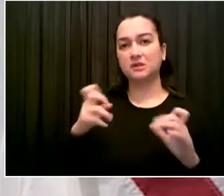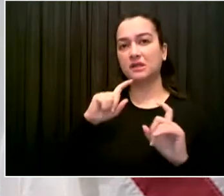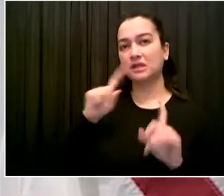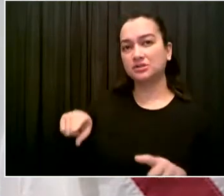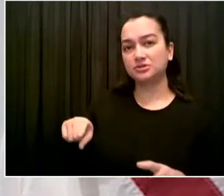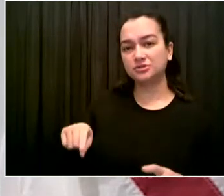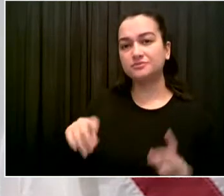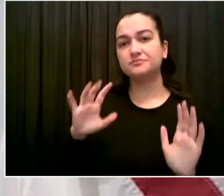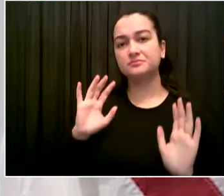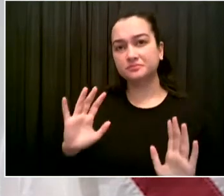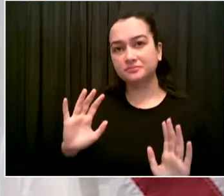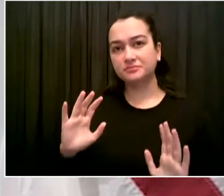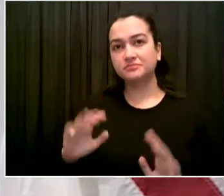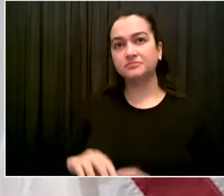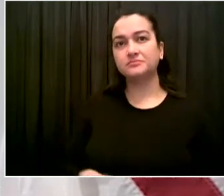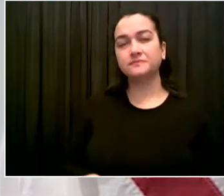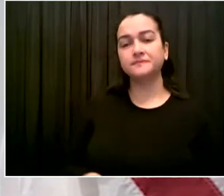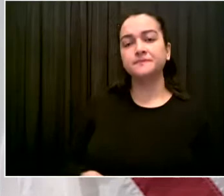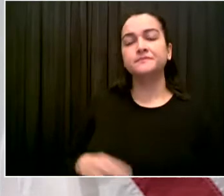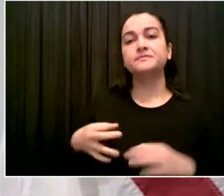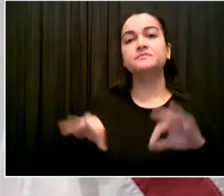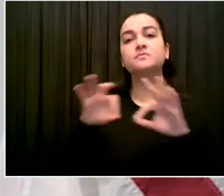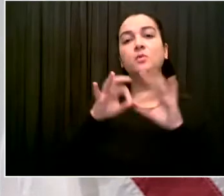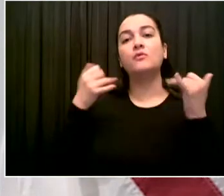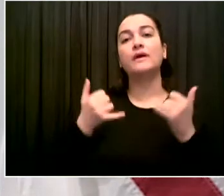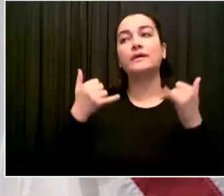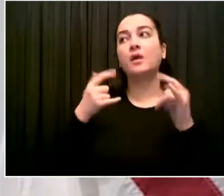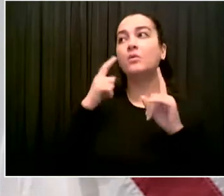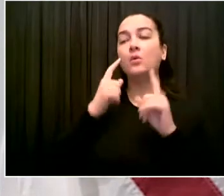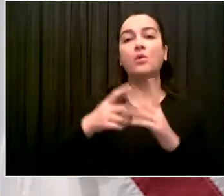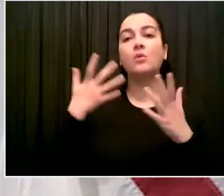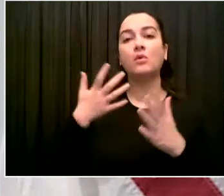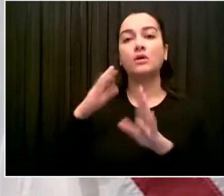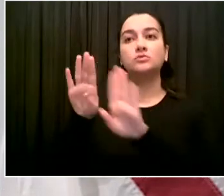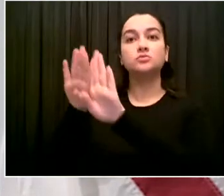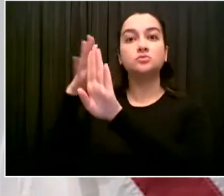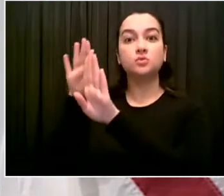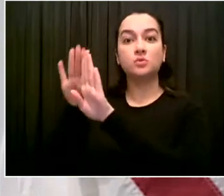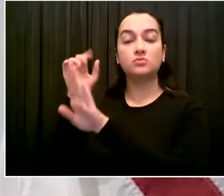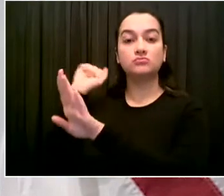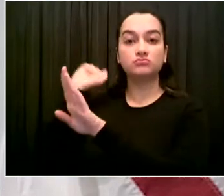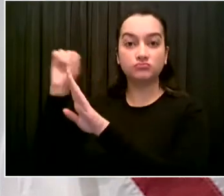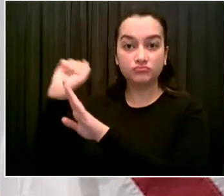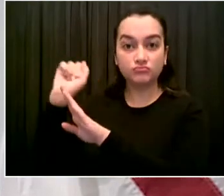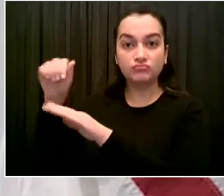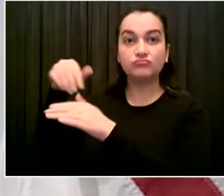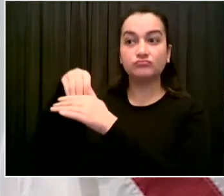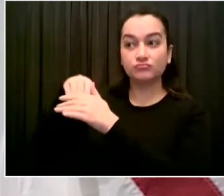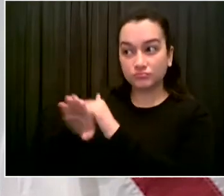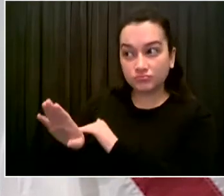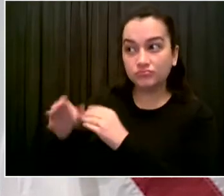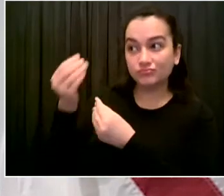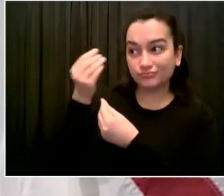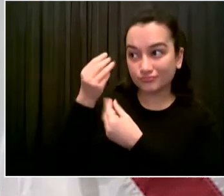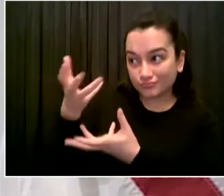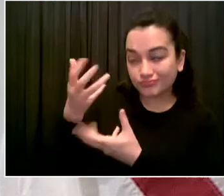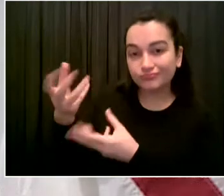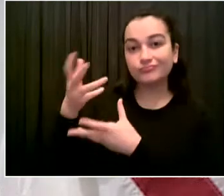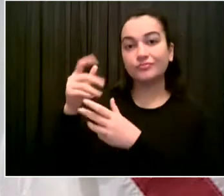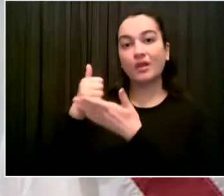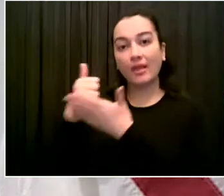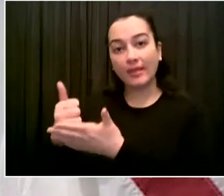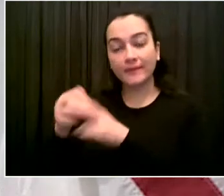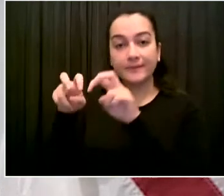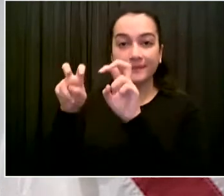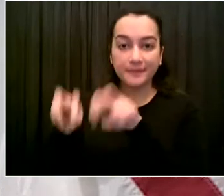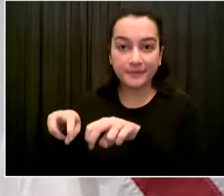because obviously a lot of seniors are not as comfortable signing up for the vaccine online. We do have the phone option, but there's nothing better than someone being